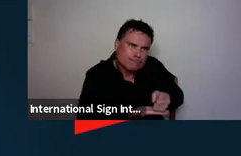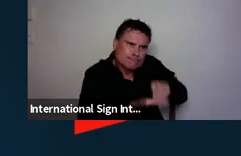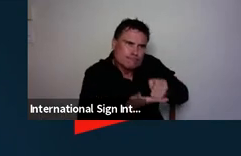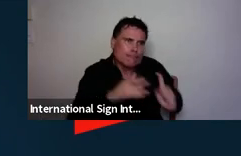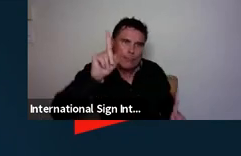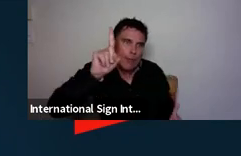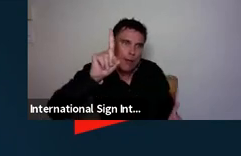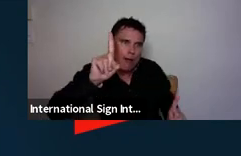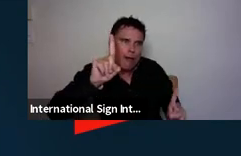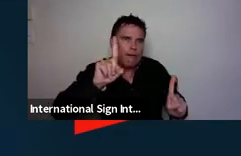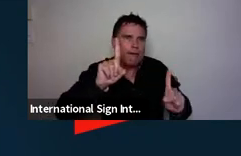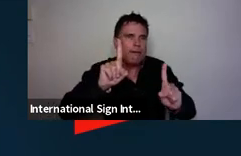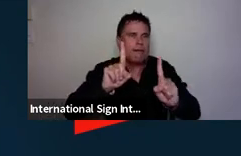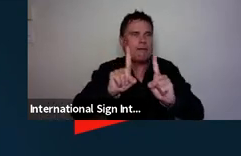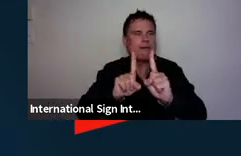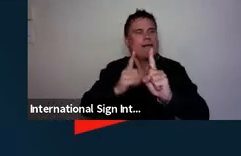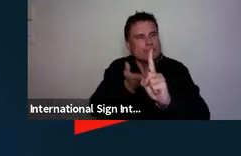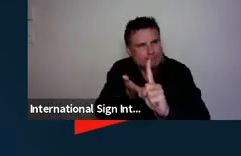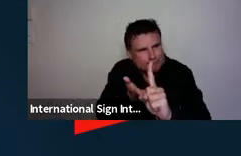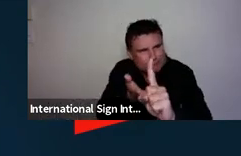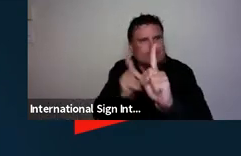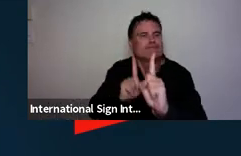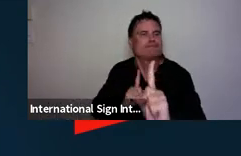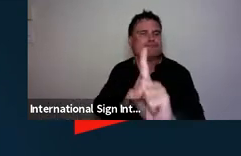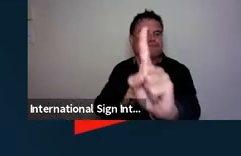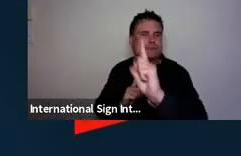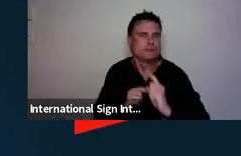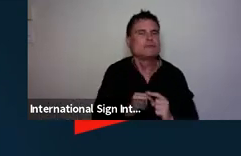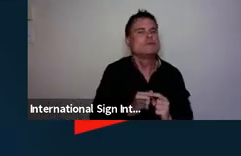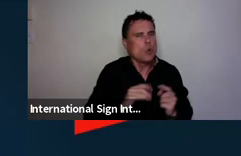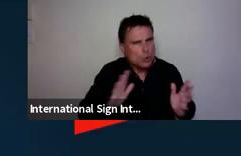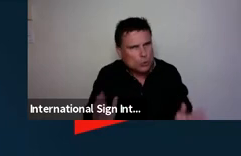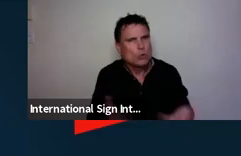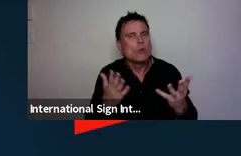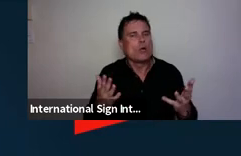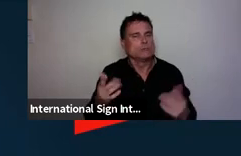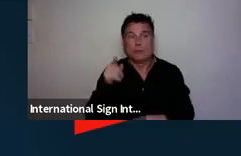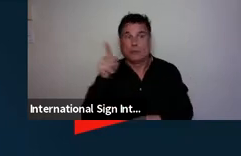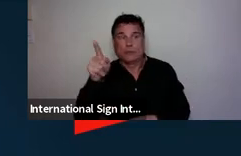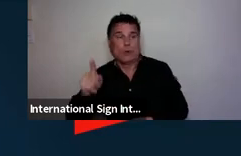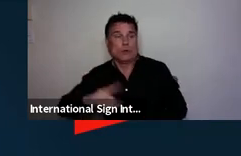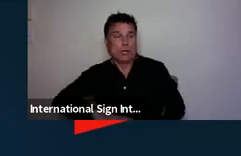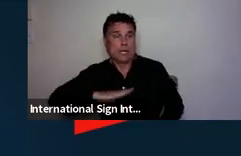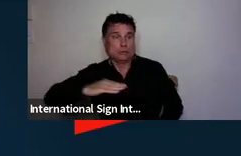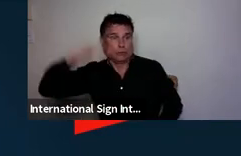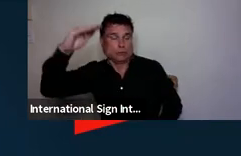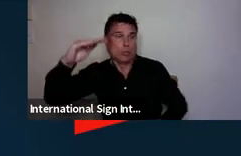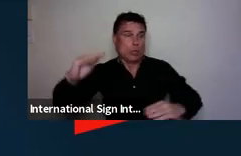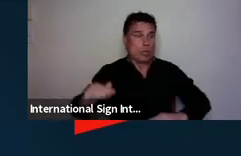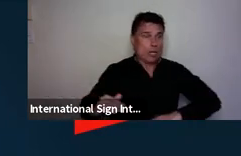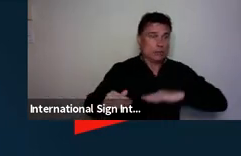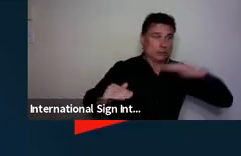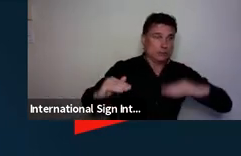to enable more cross-collaboration with other social justice movements. Together, we can do more. For